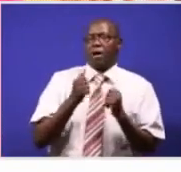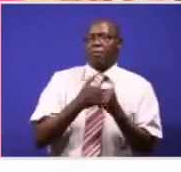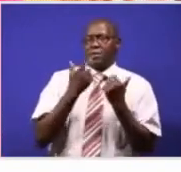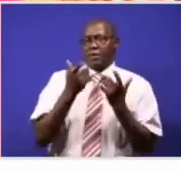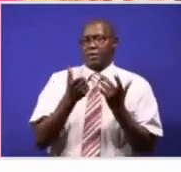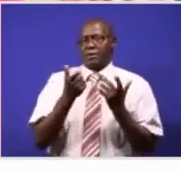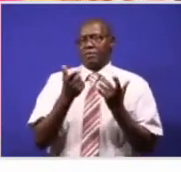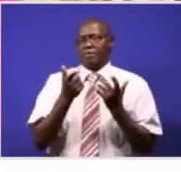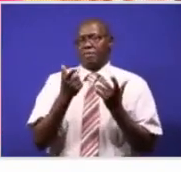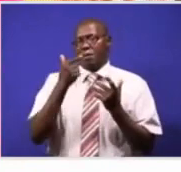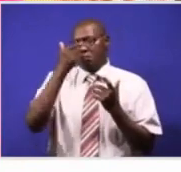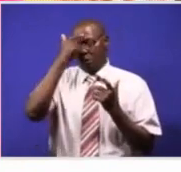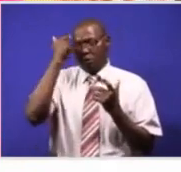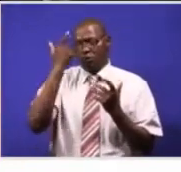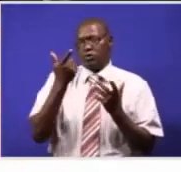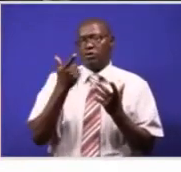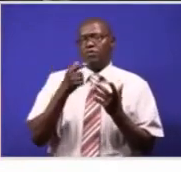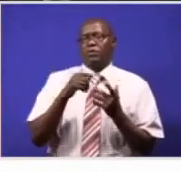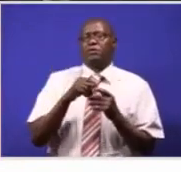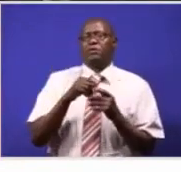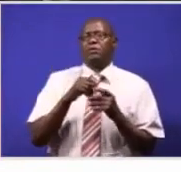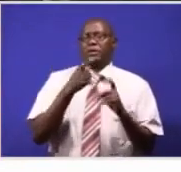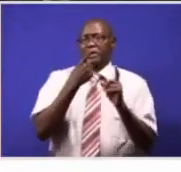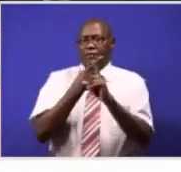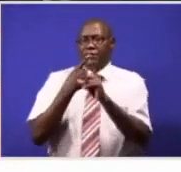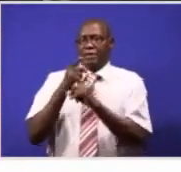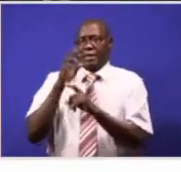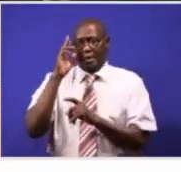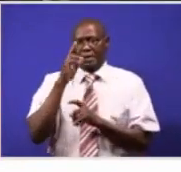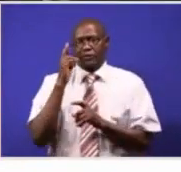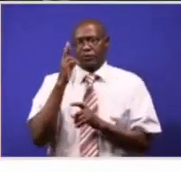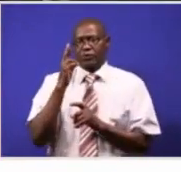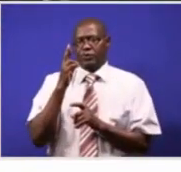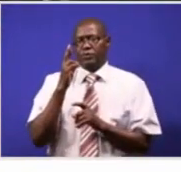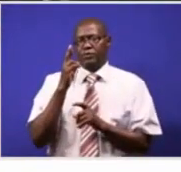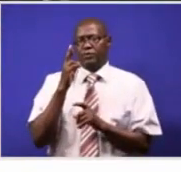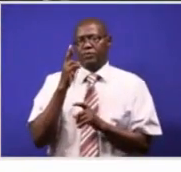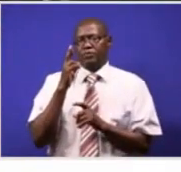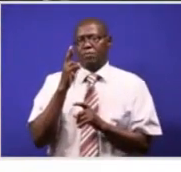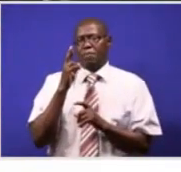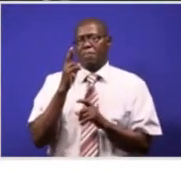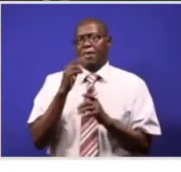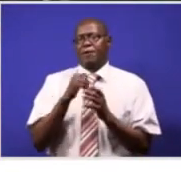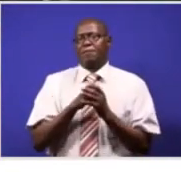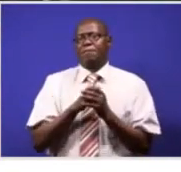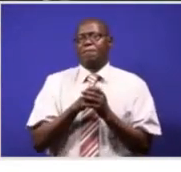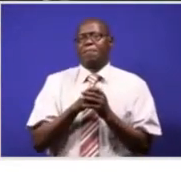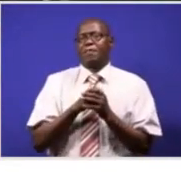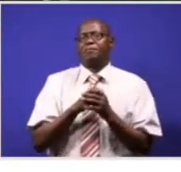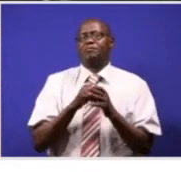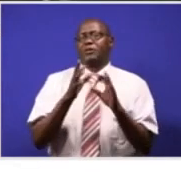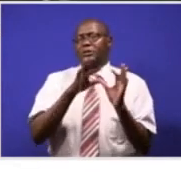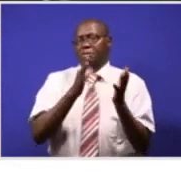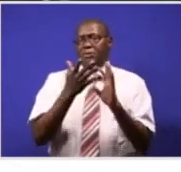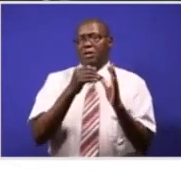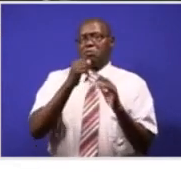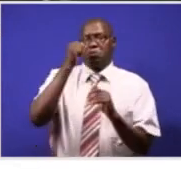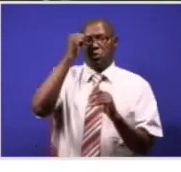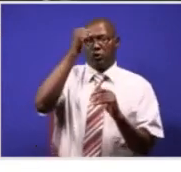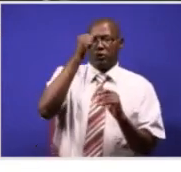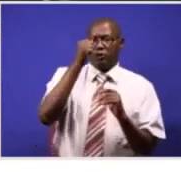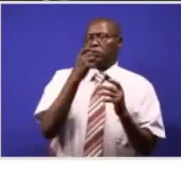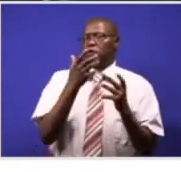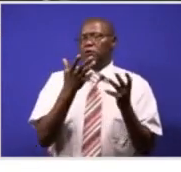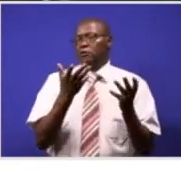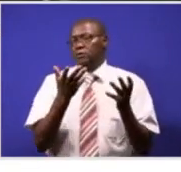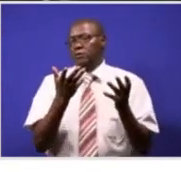because of probably this reason or another, sometimes not necessarily at the political volume that